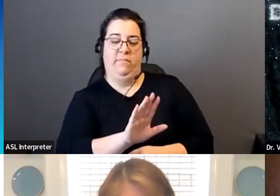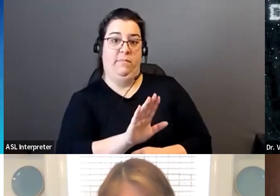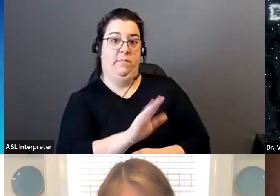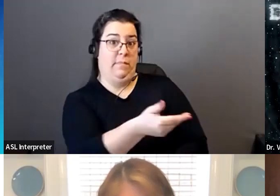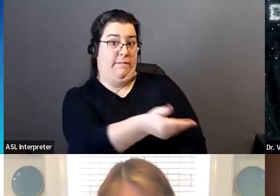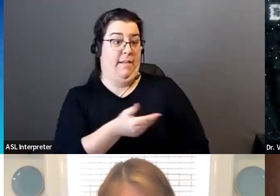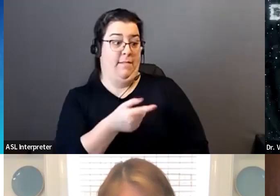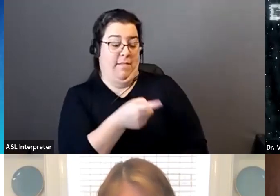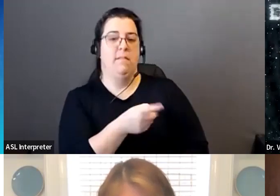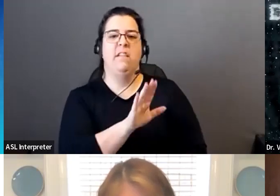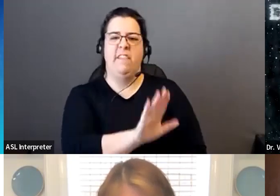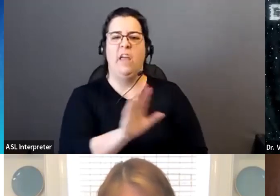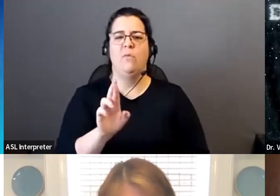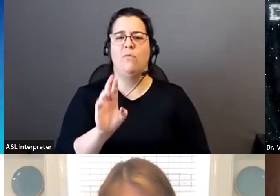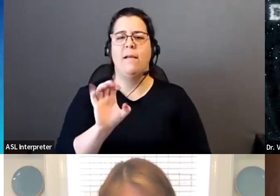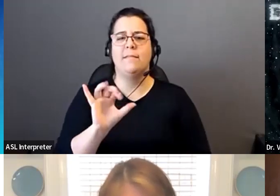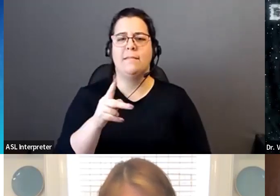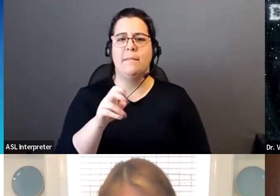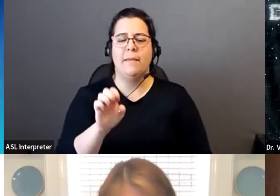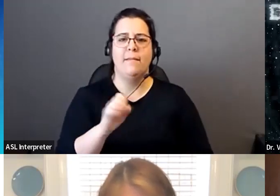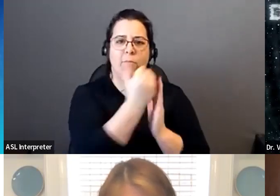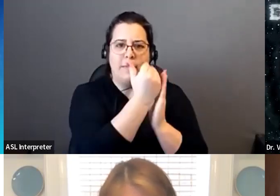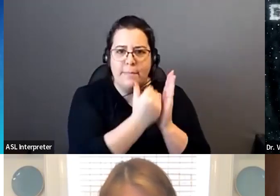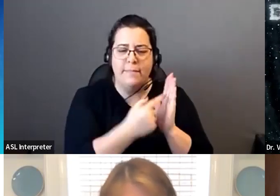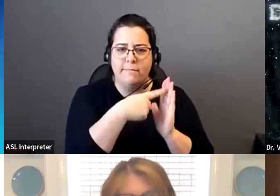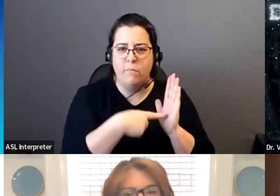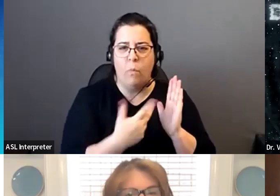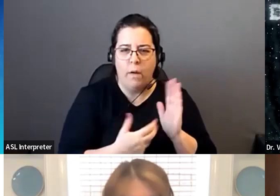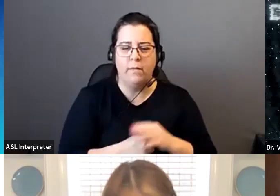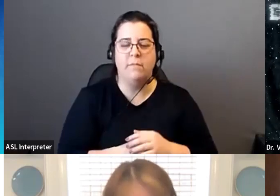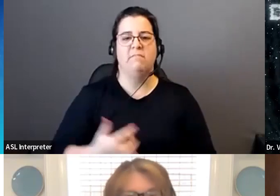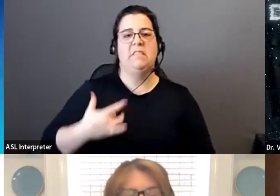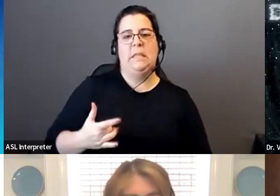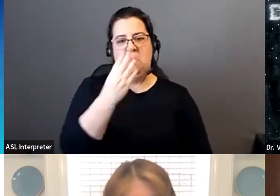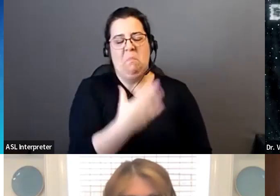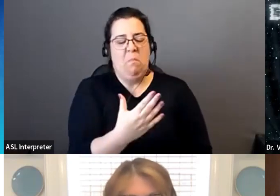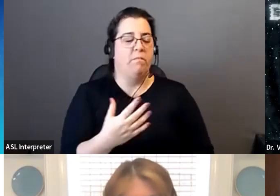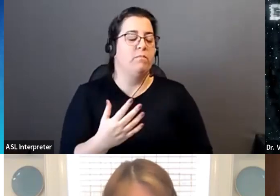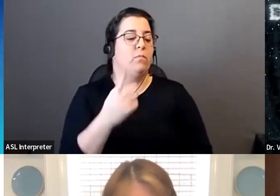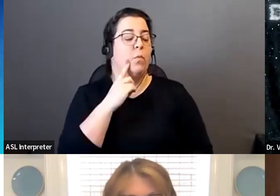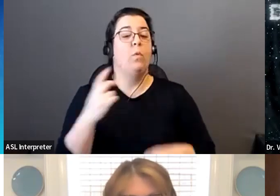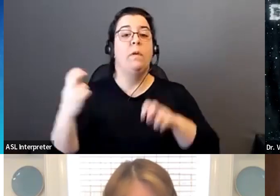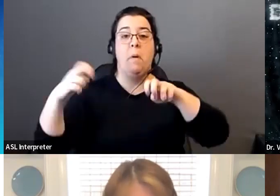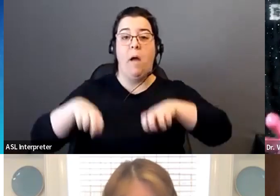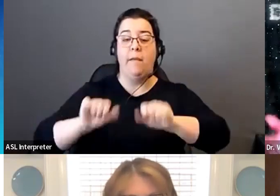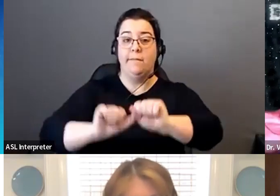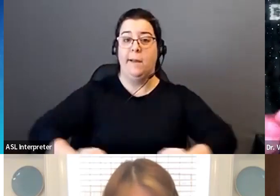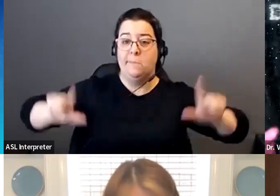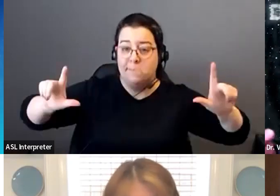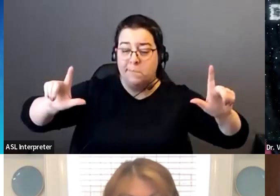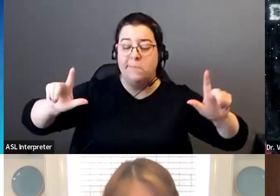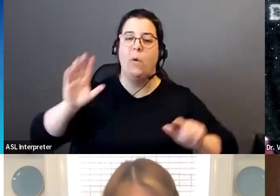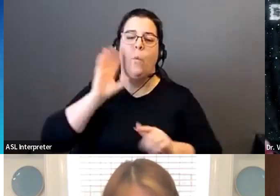say I'd prepare them ahead of time. Say, look, we're going to come on. We're going to ask a little bit about your background, and then give the story behind how